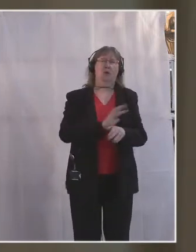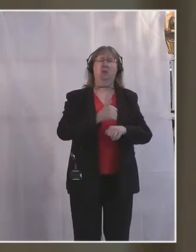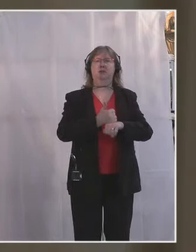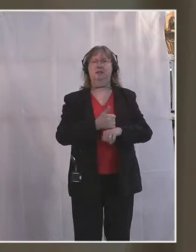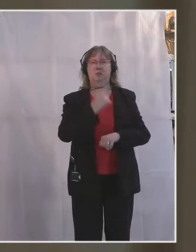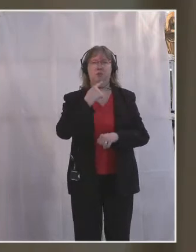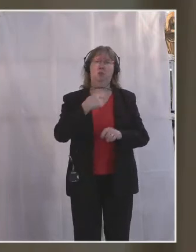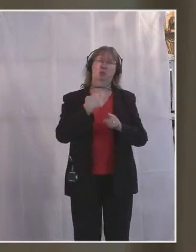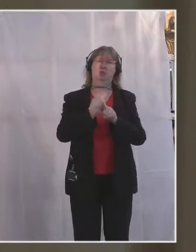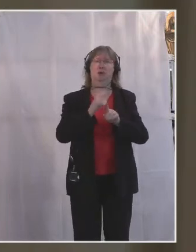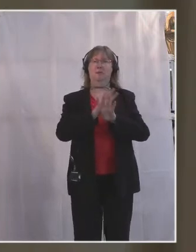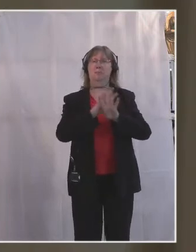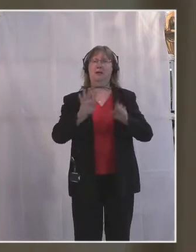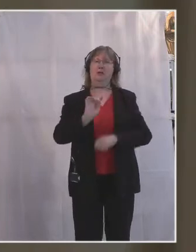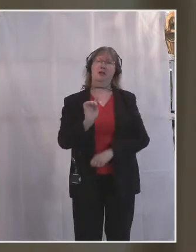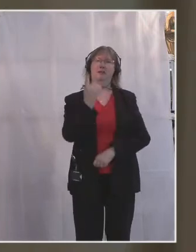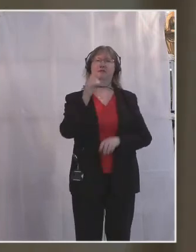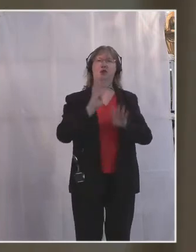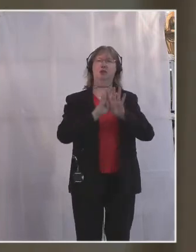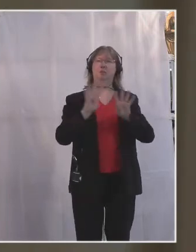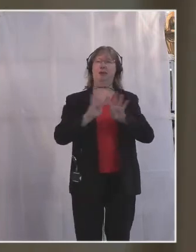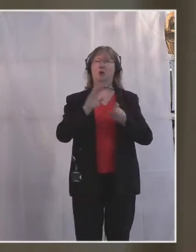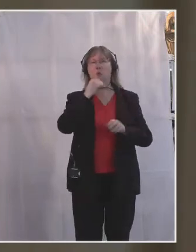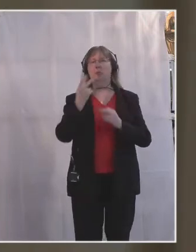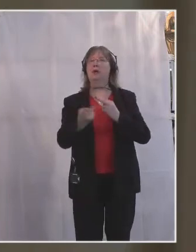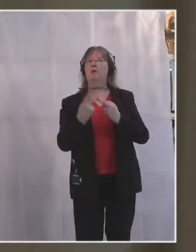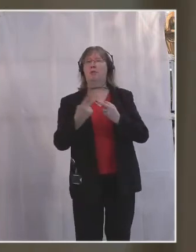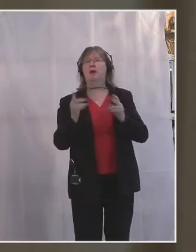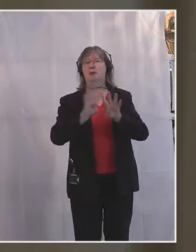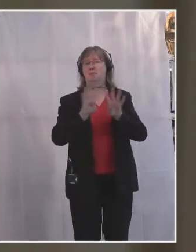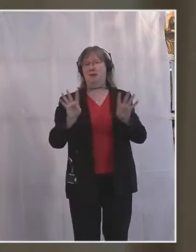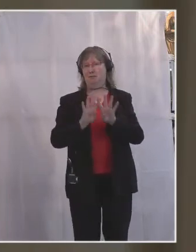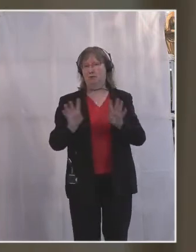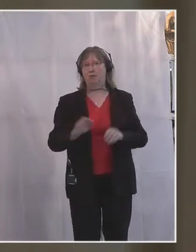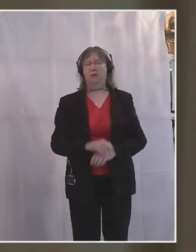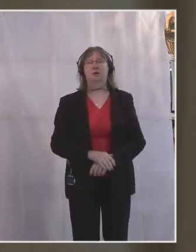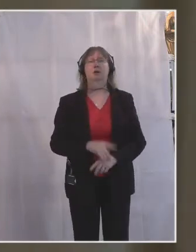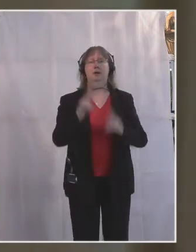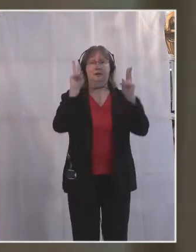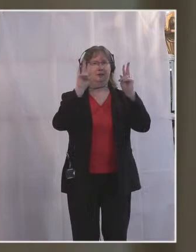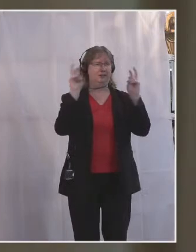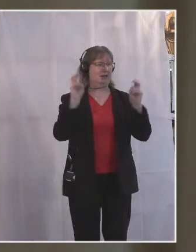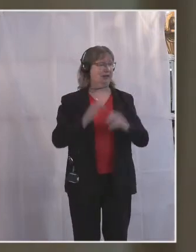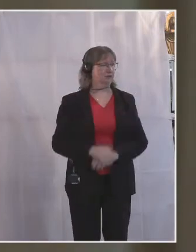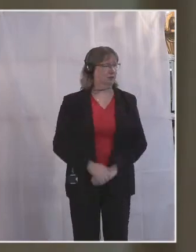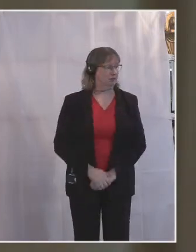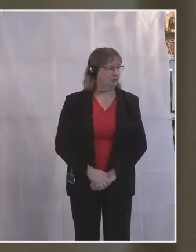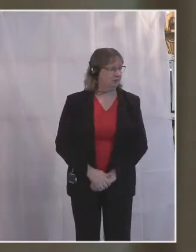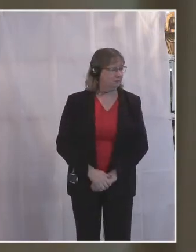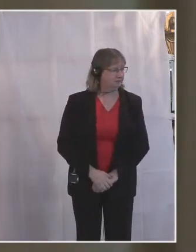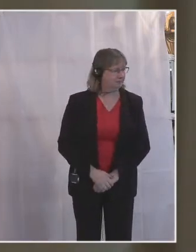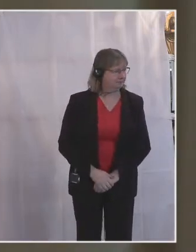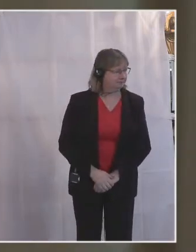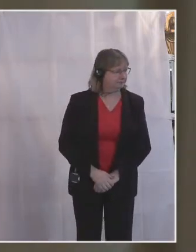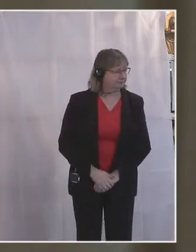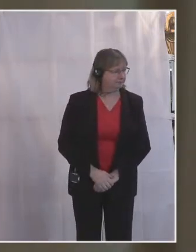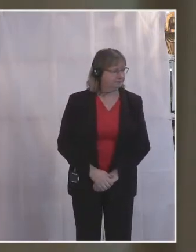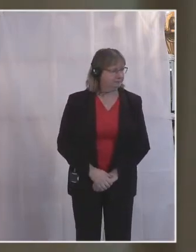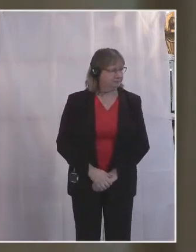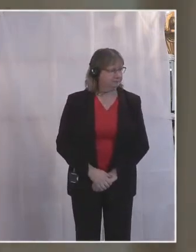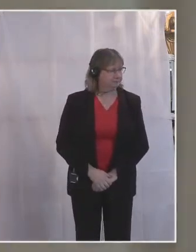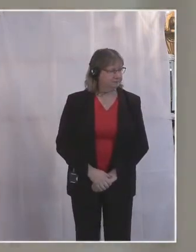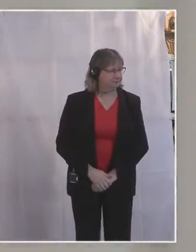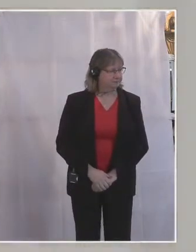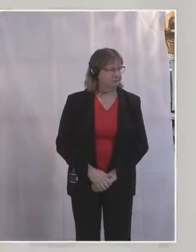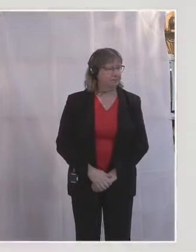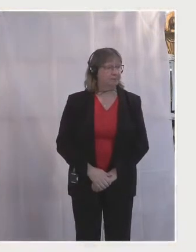itself. So this is the first panel of the day, and the title of the panel discussion